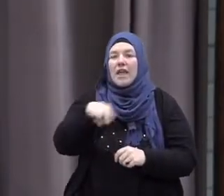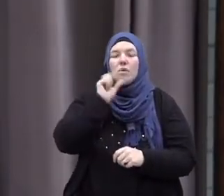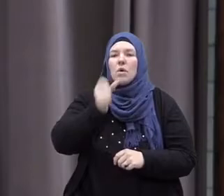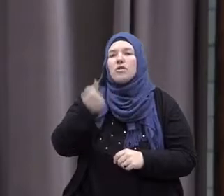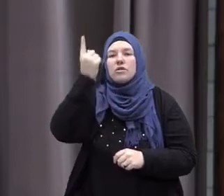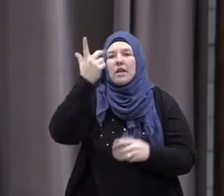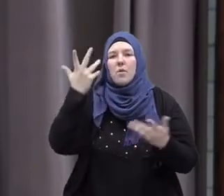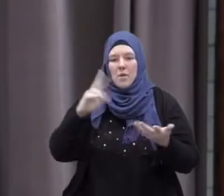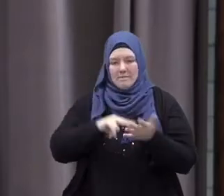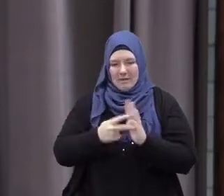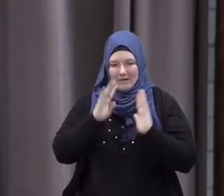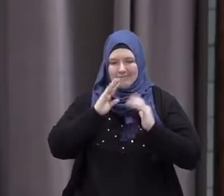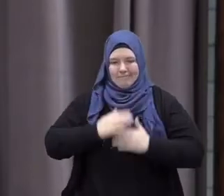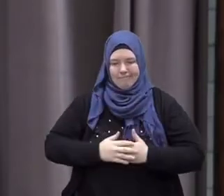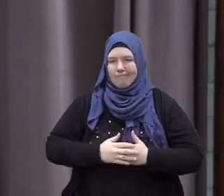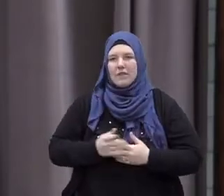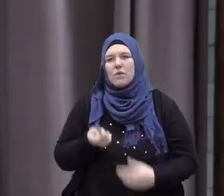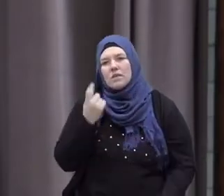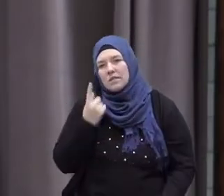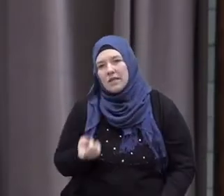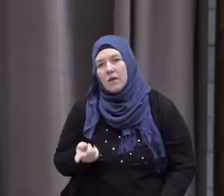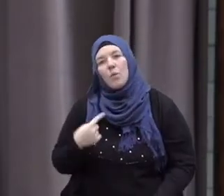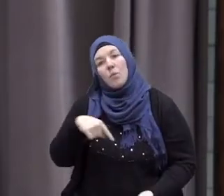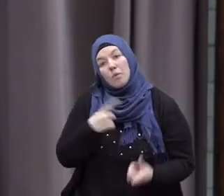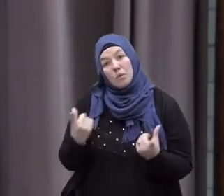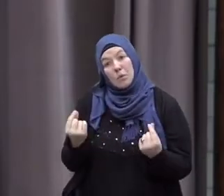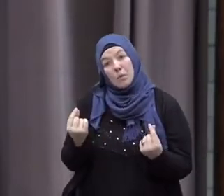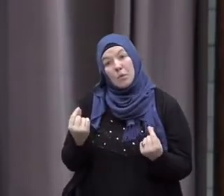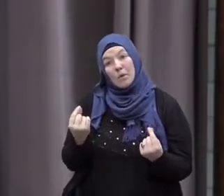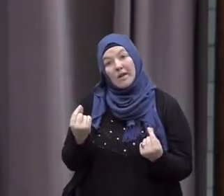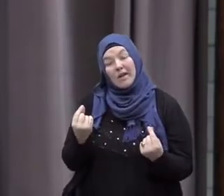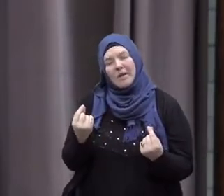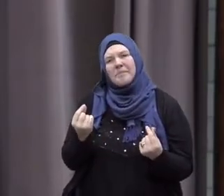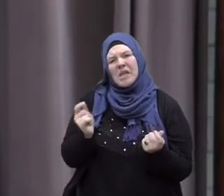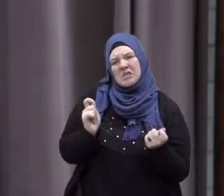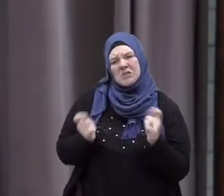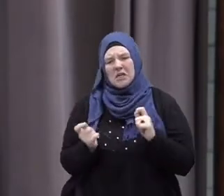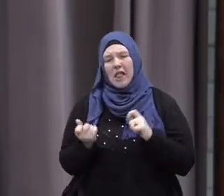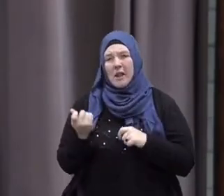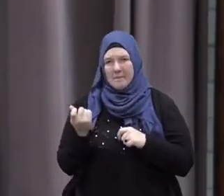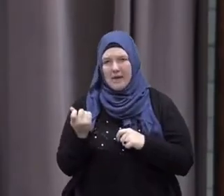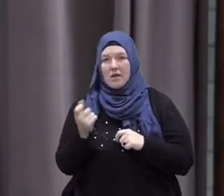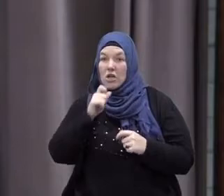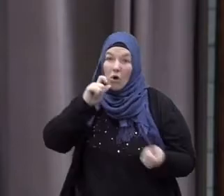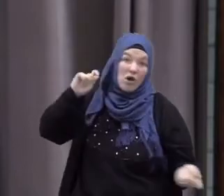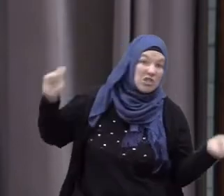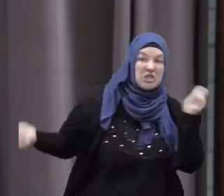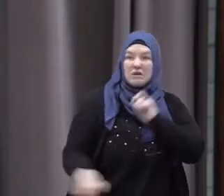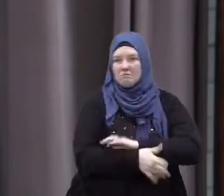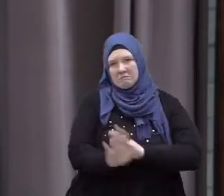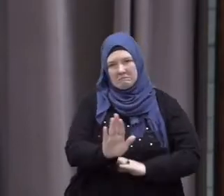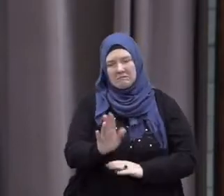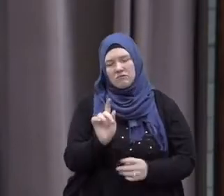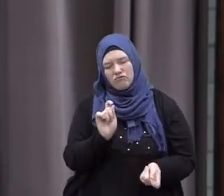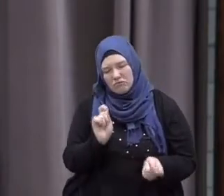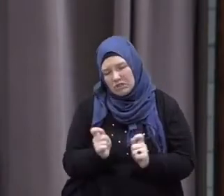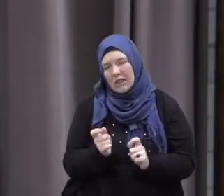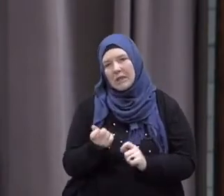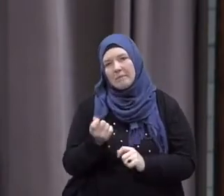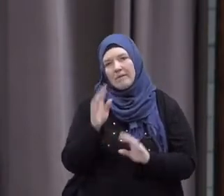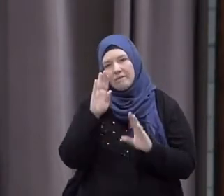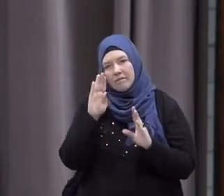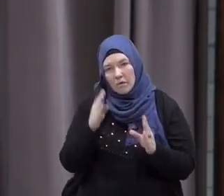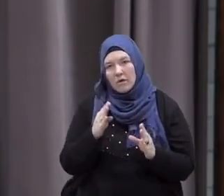Excuse me. So what we need to do is to shift a little bit of our focus, not all of it, little bit of our focus